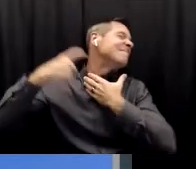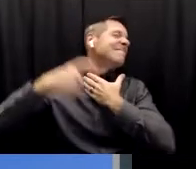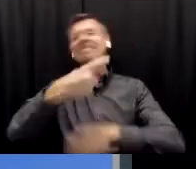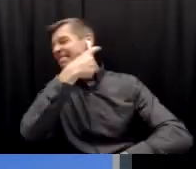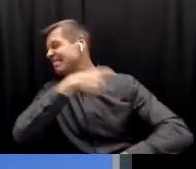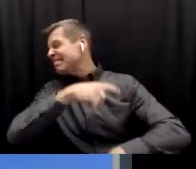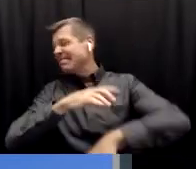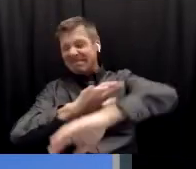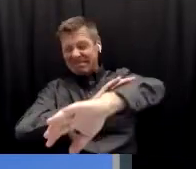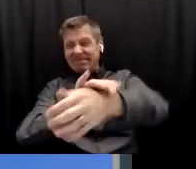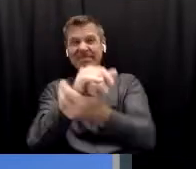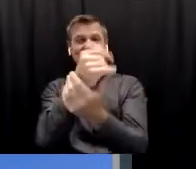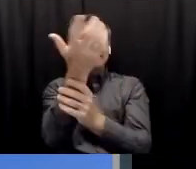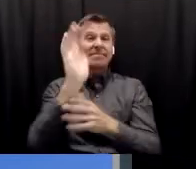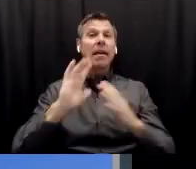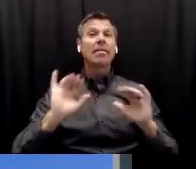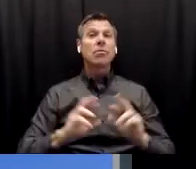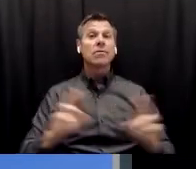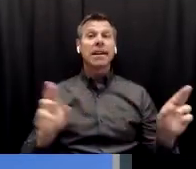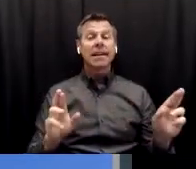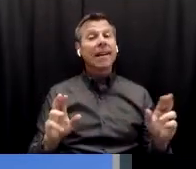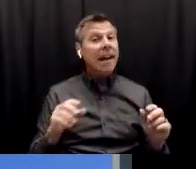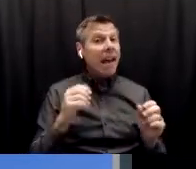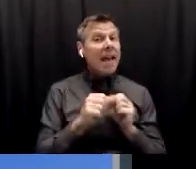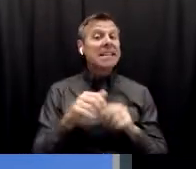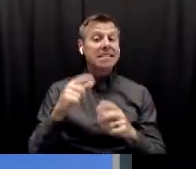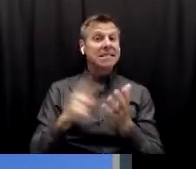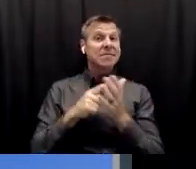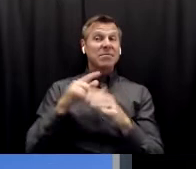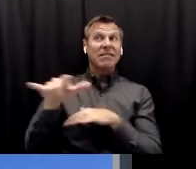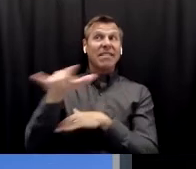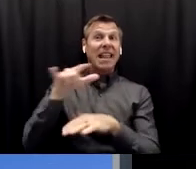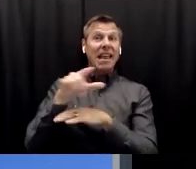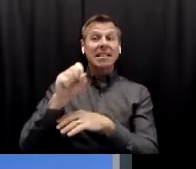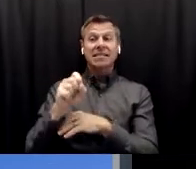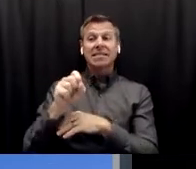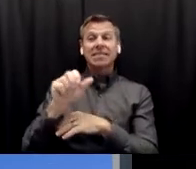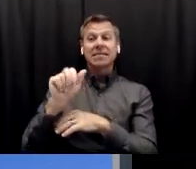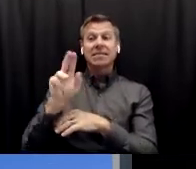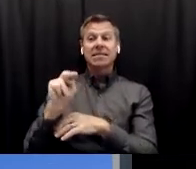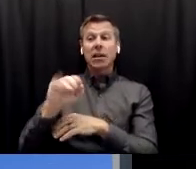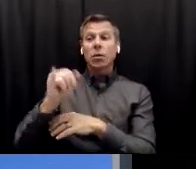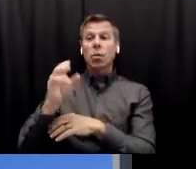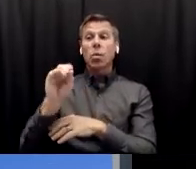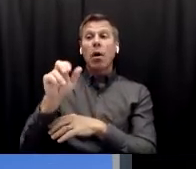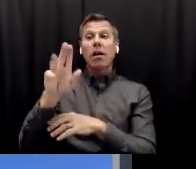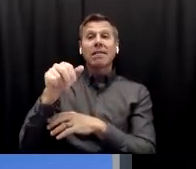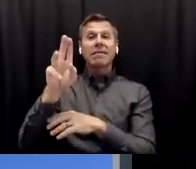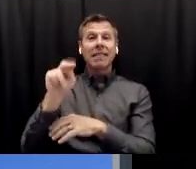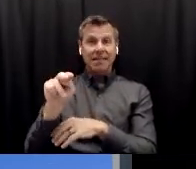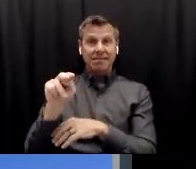some night flying activities in the San Joaquin Delta area. It was okay for a while, and then the mosquitoes moved